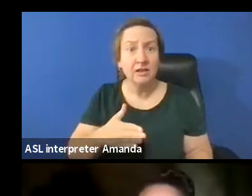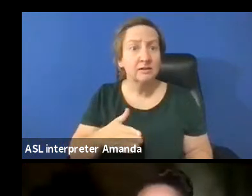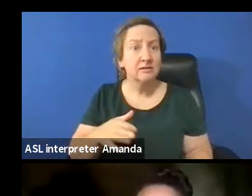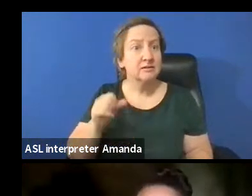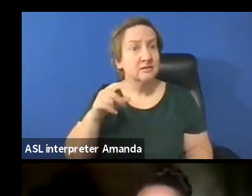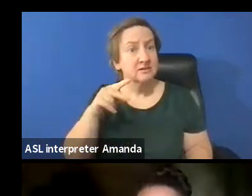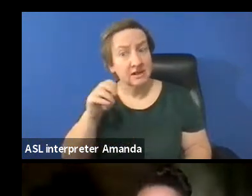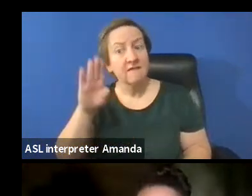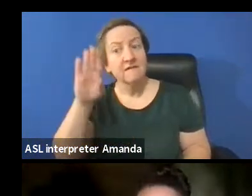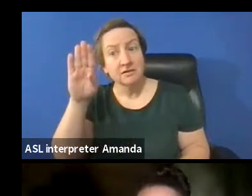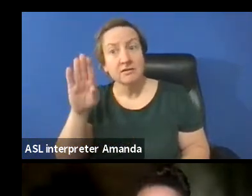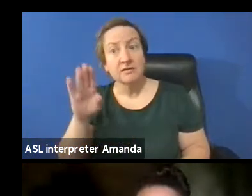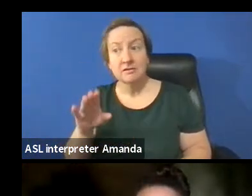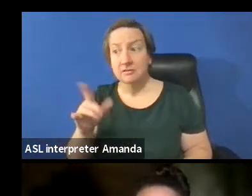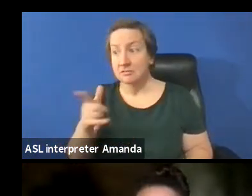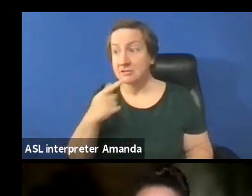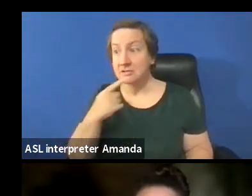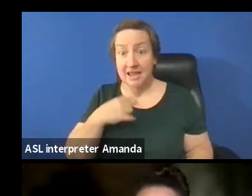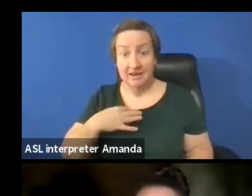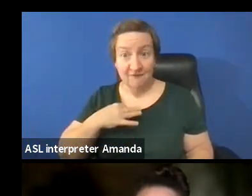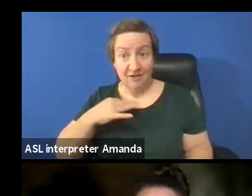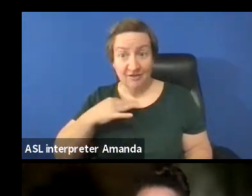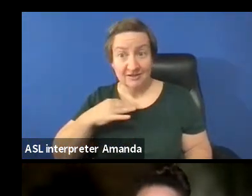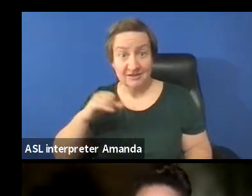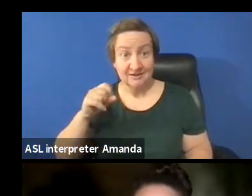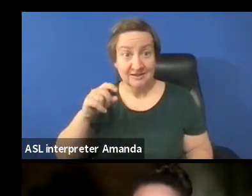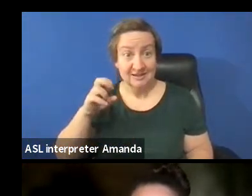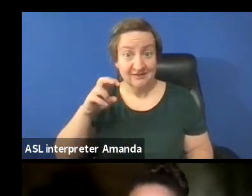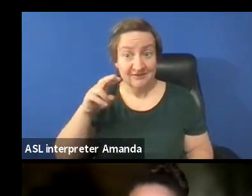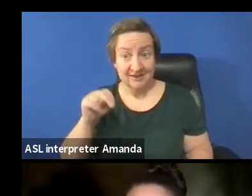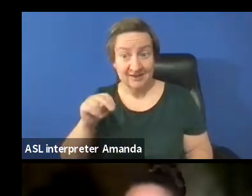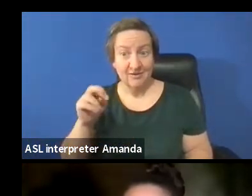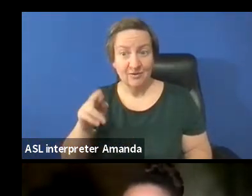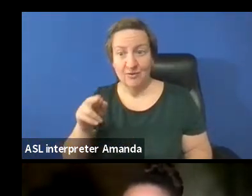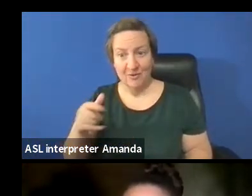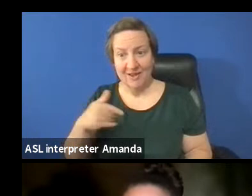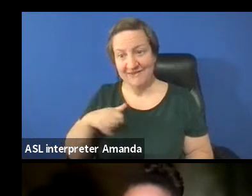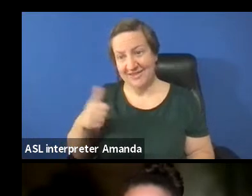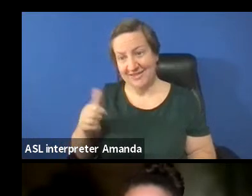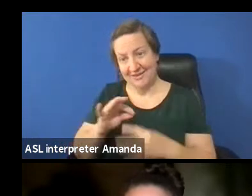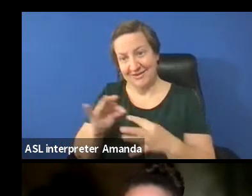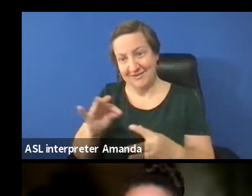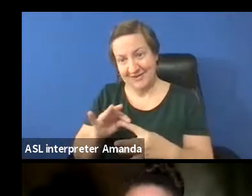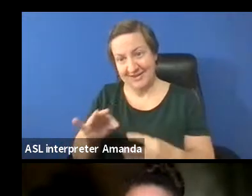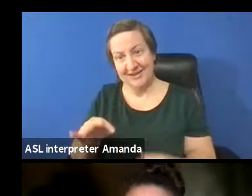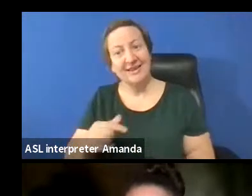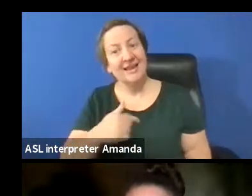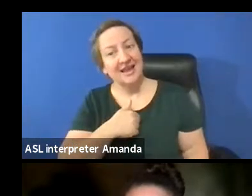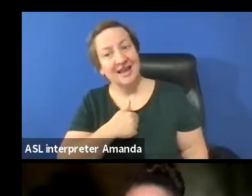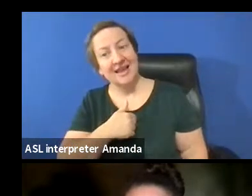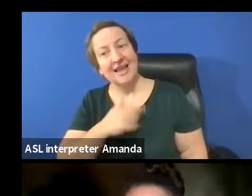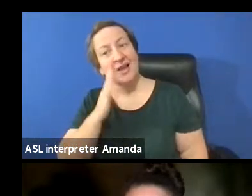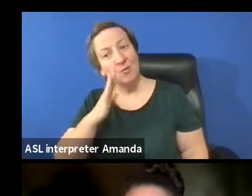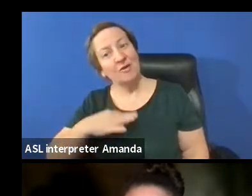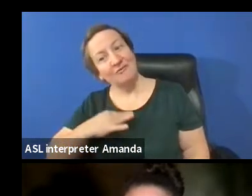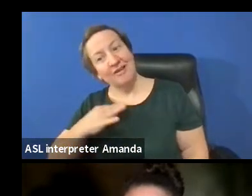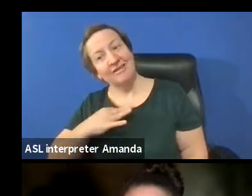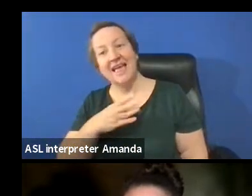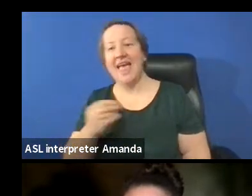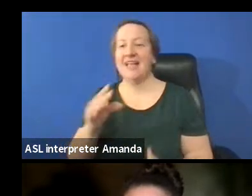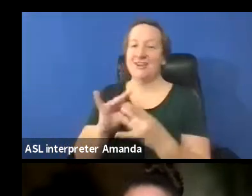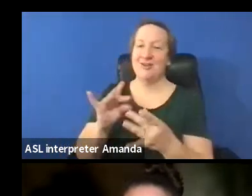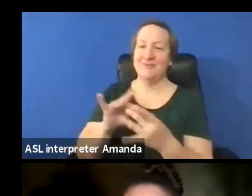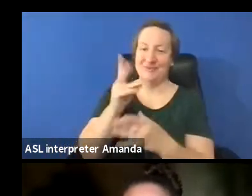up. are you saying you're volunteering, Stephen? Or do you have another comment? I am going to volunteer and I'm going to make a